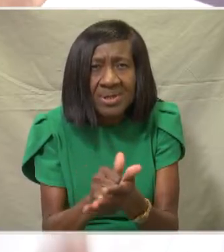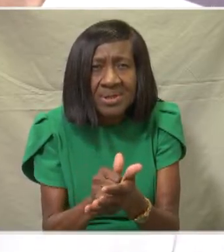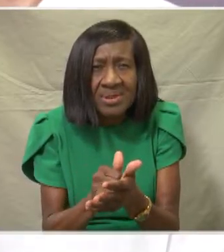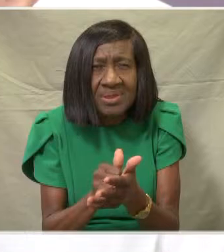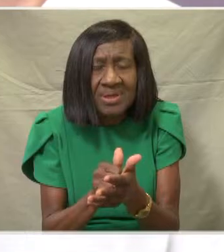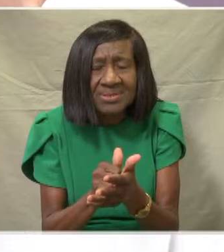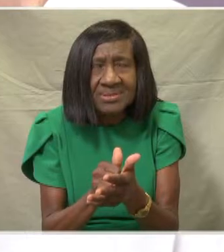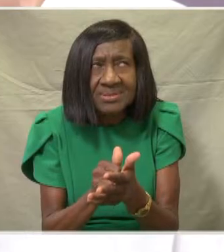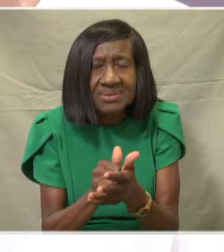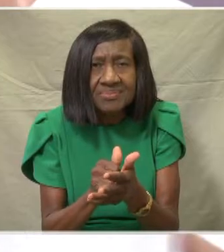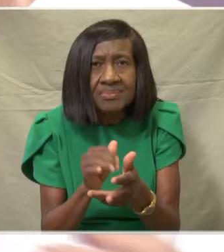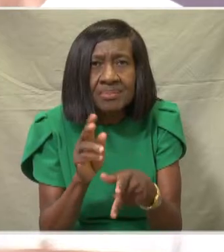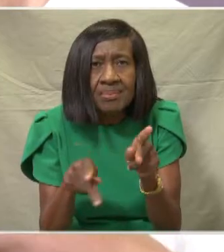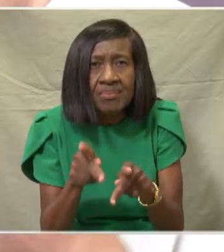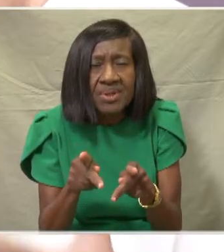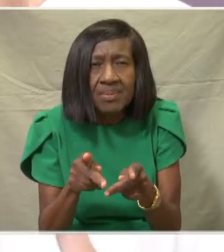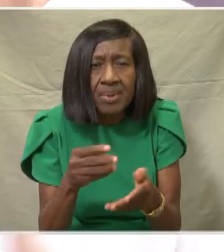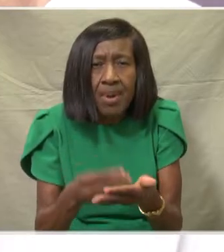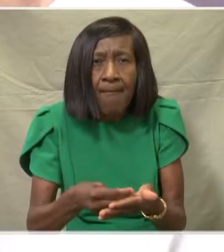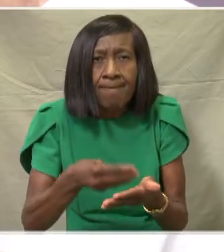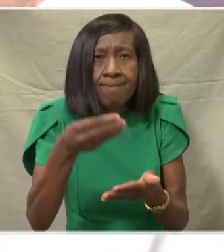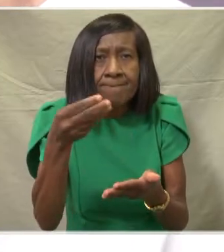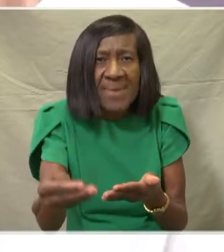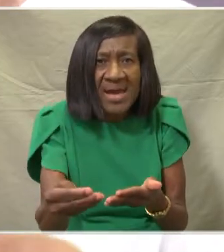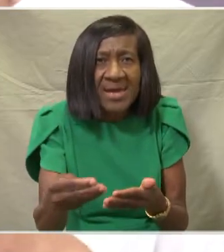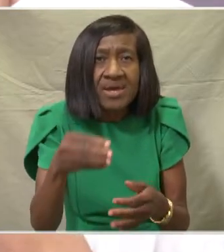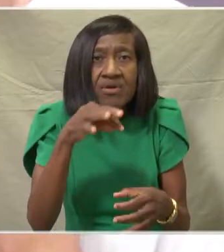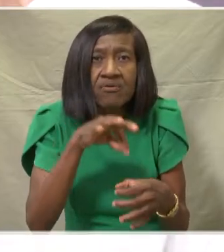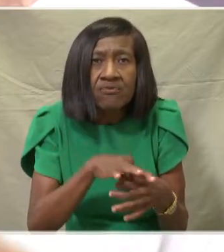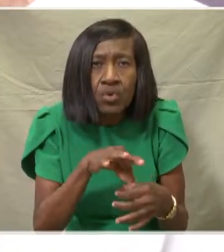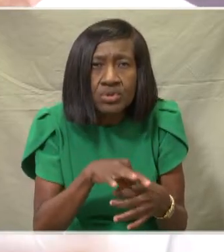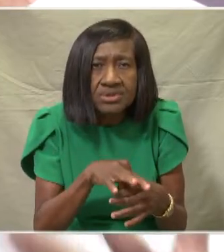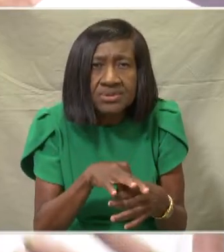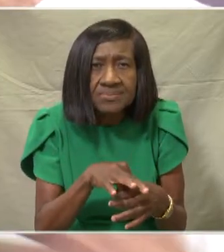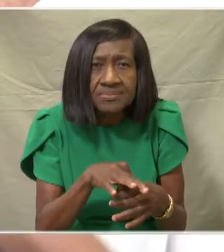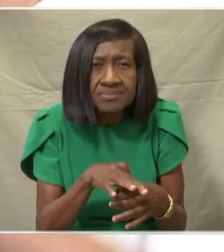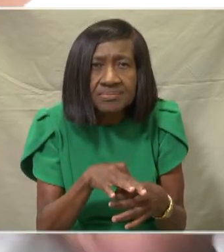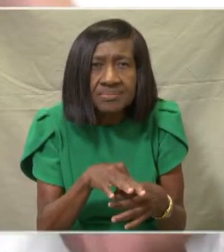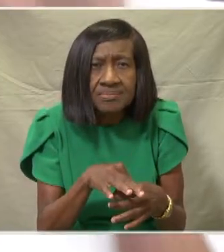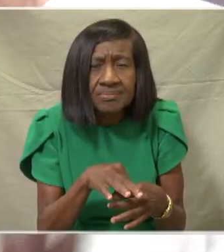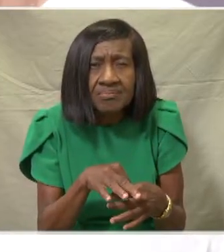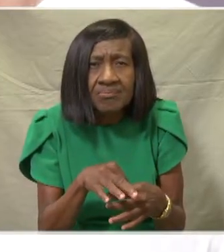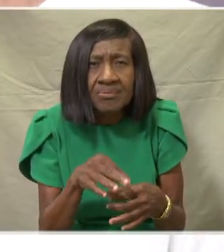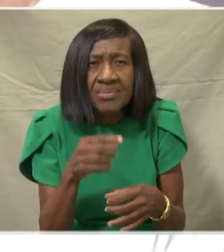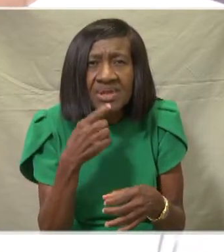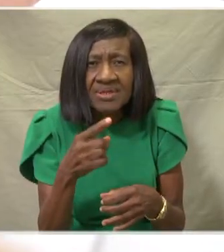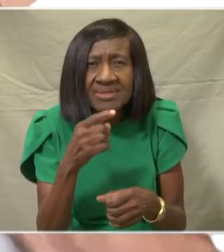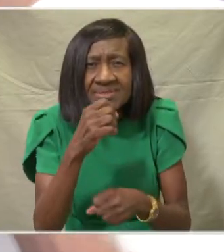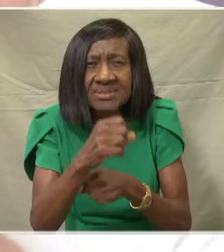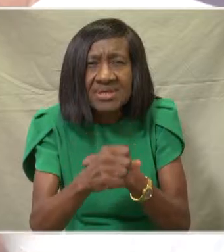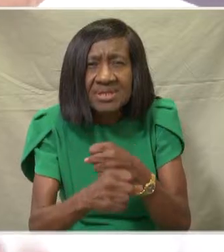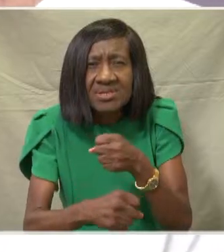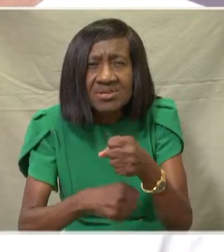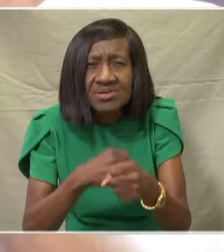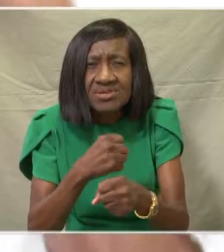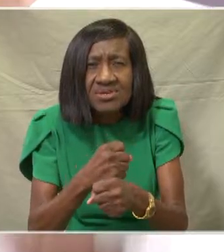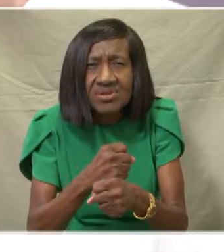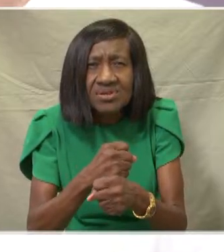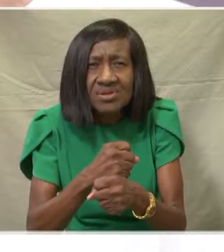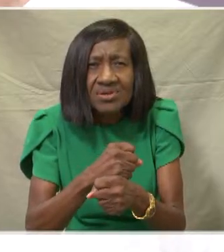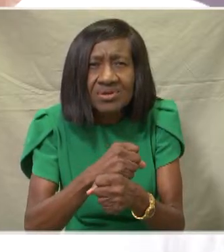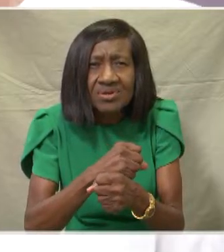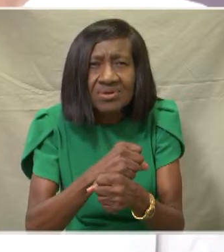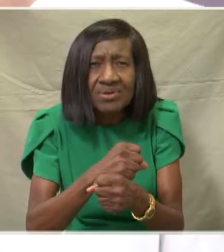and inducements to vote, which, you know, I mean, in a jurisdiction where year-round politicians admit openly to paying